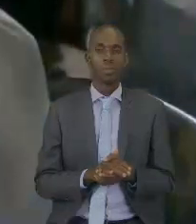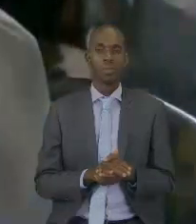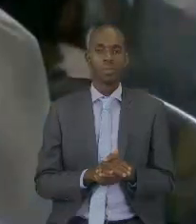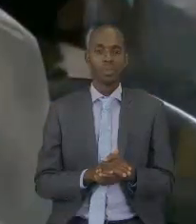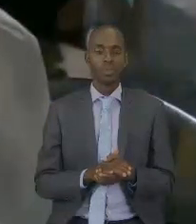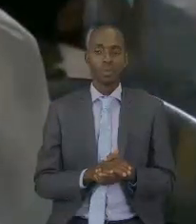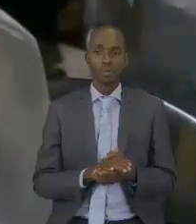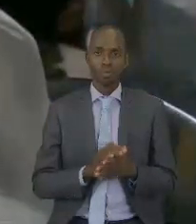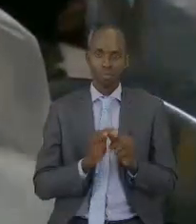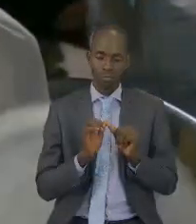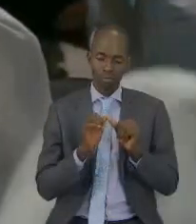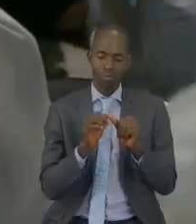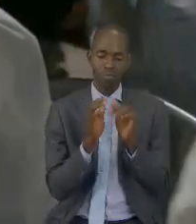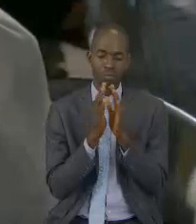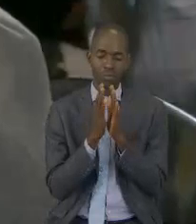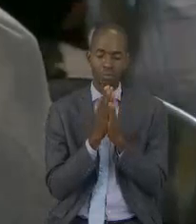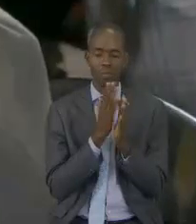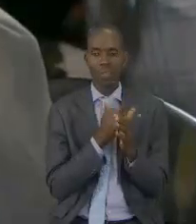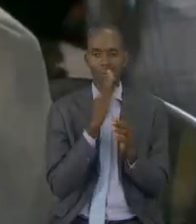Get ready.